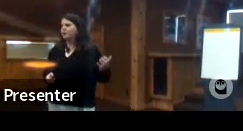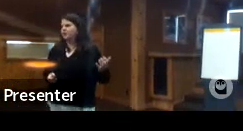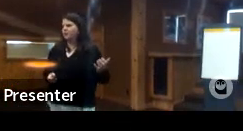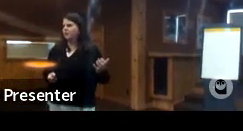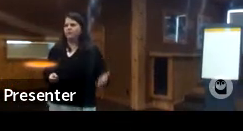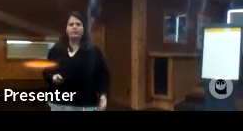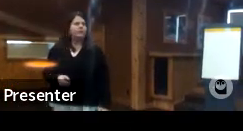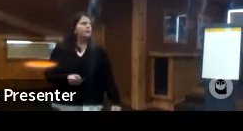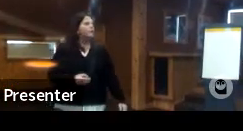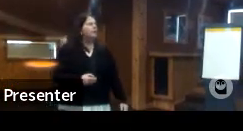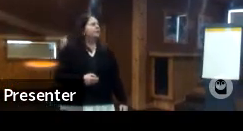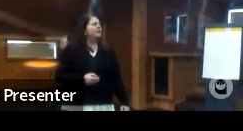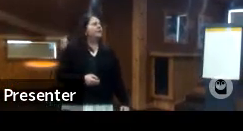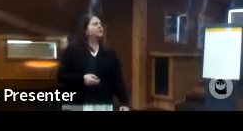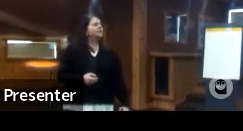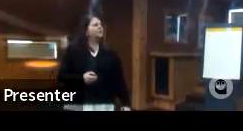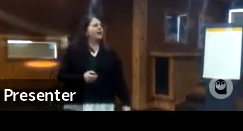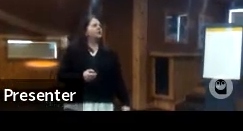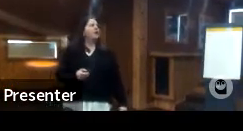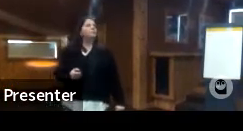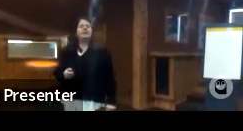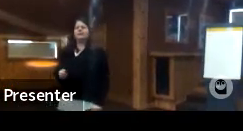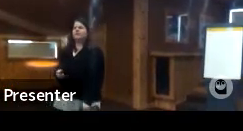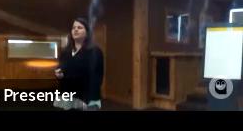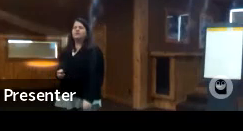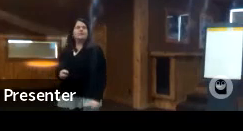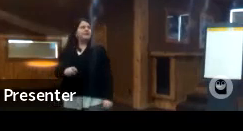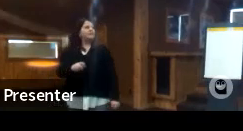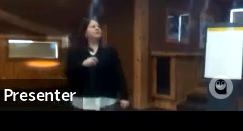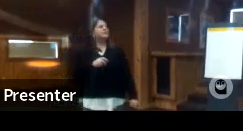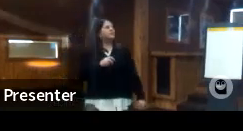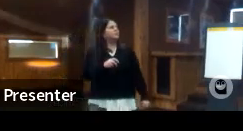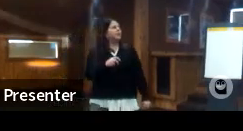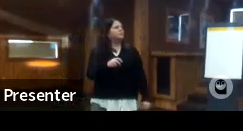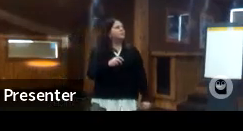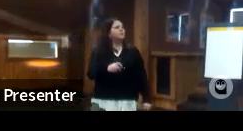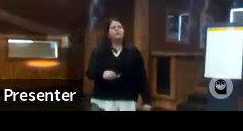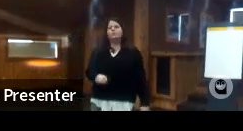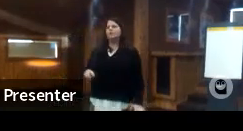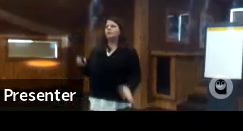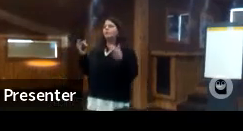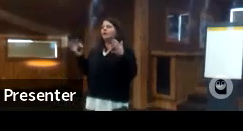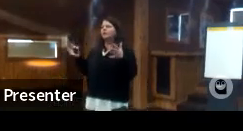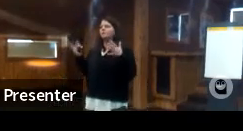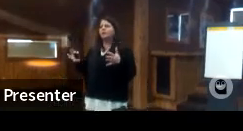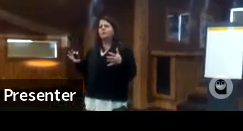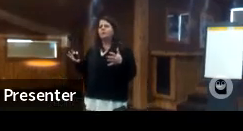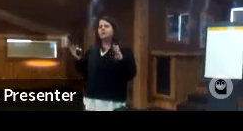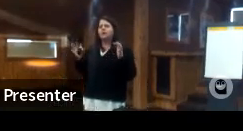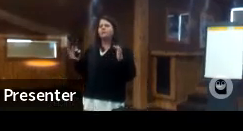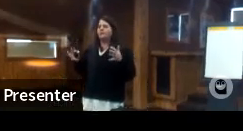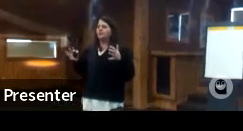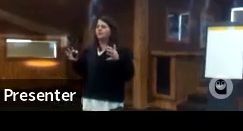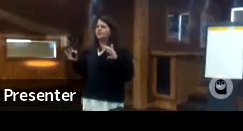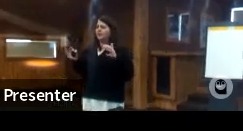is every emotion. Financial impact, child-related concerns. I think these are probably two of the greatest